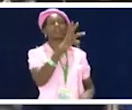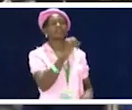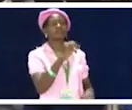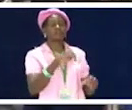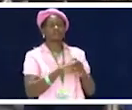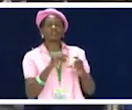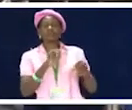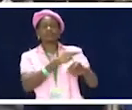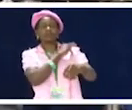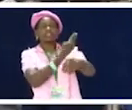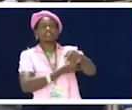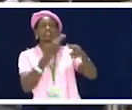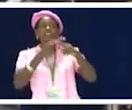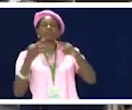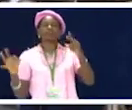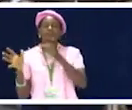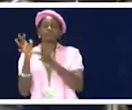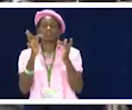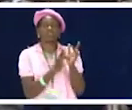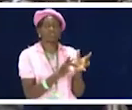the mighty name of Jesus,